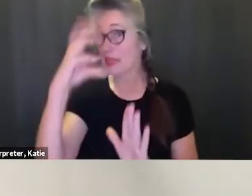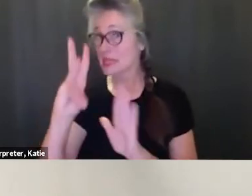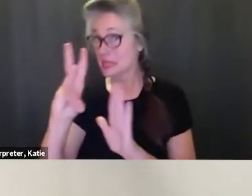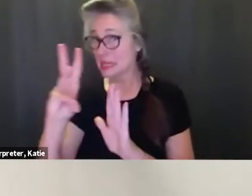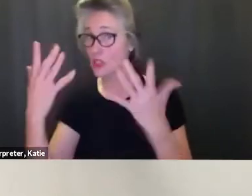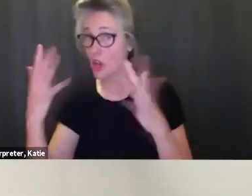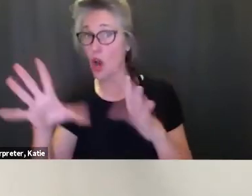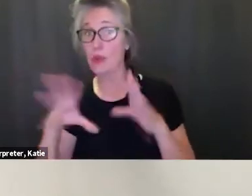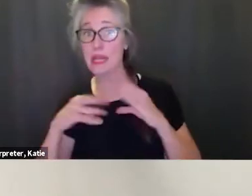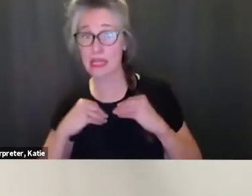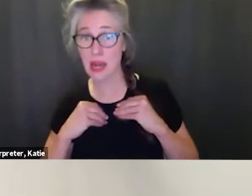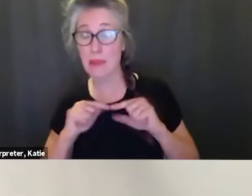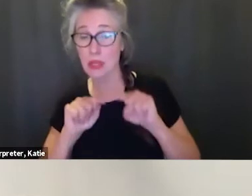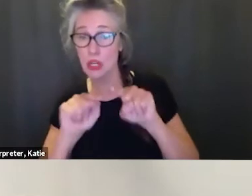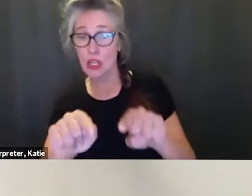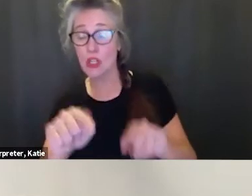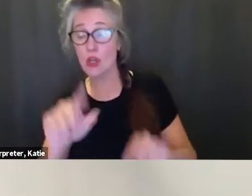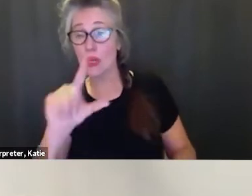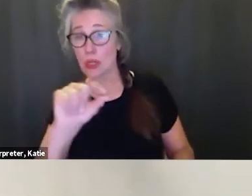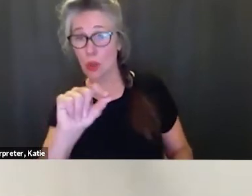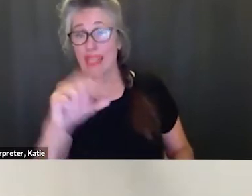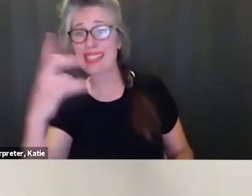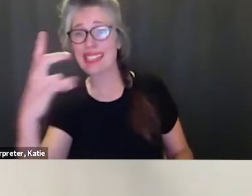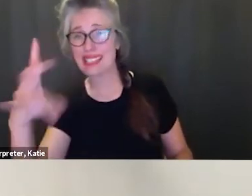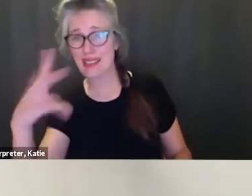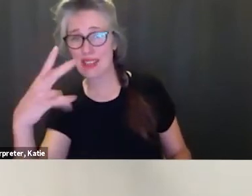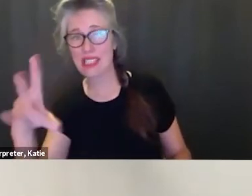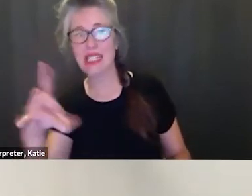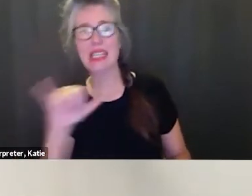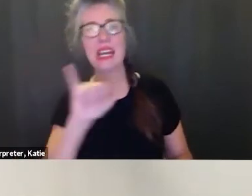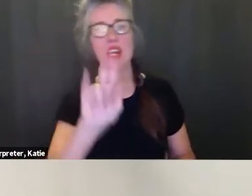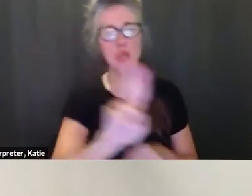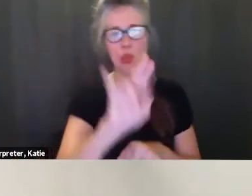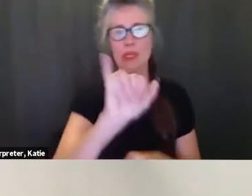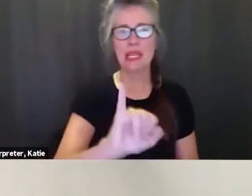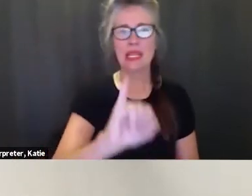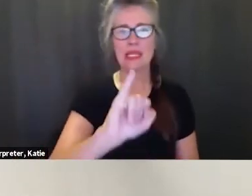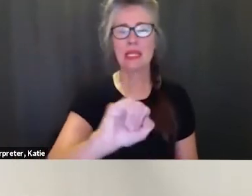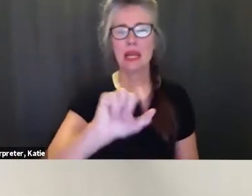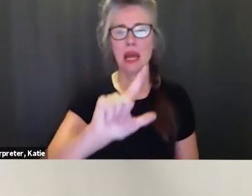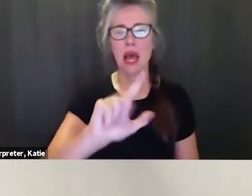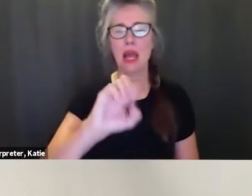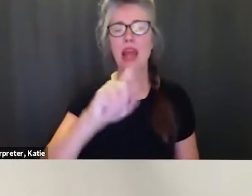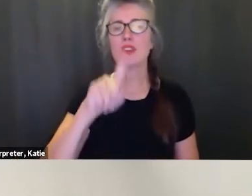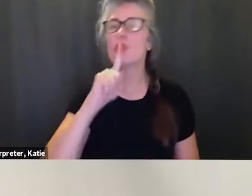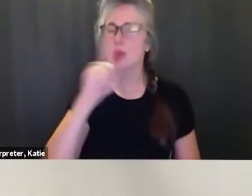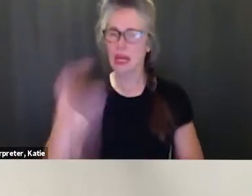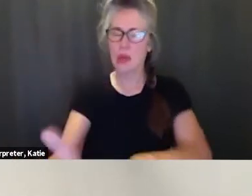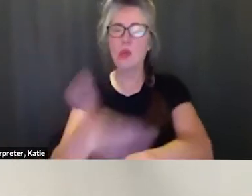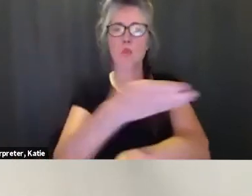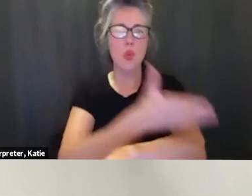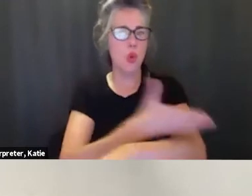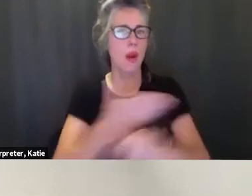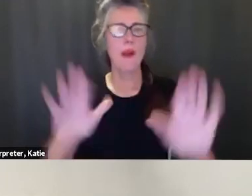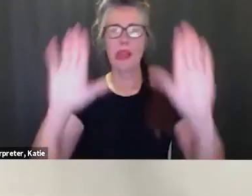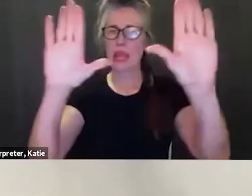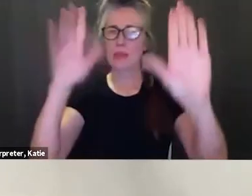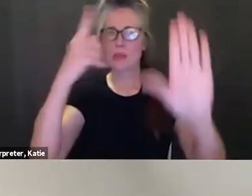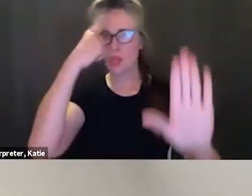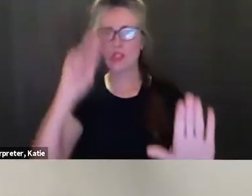in 2017, illustrative math curriculum will be a game changer for us. So Dr. Snyder, please.